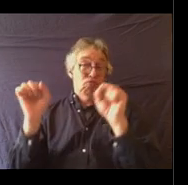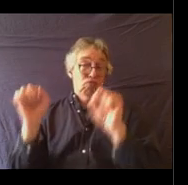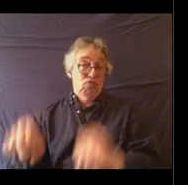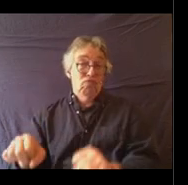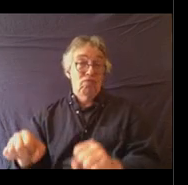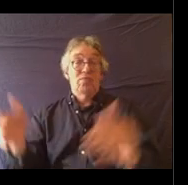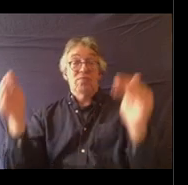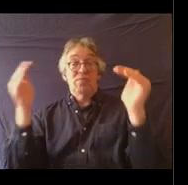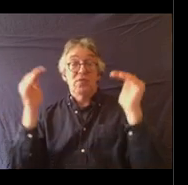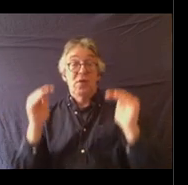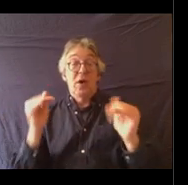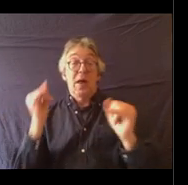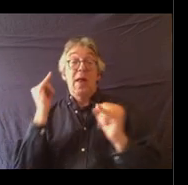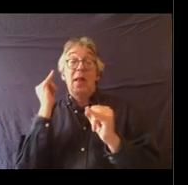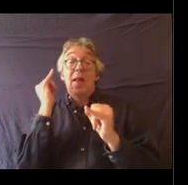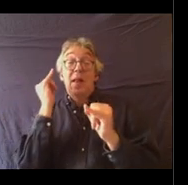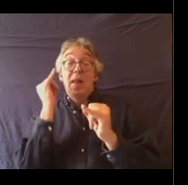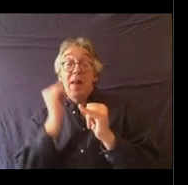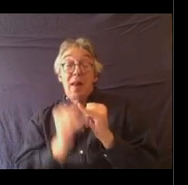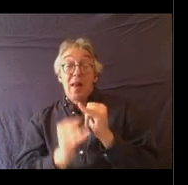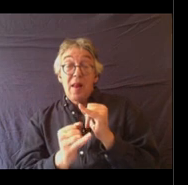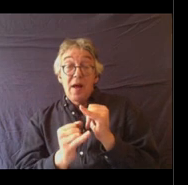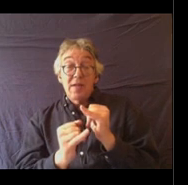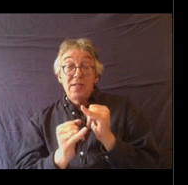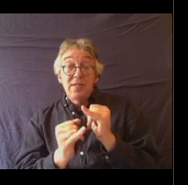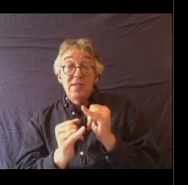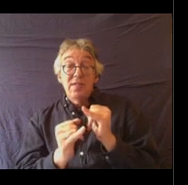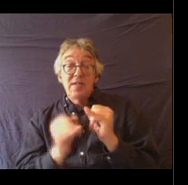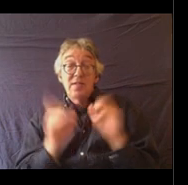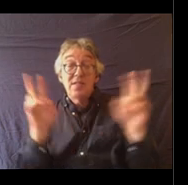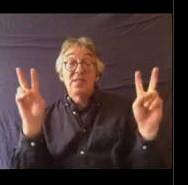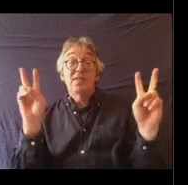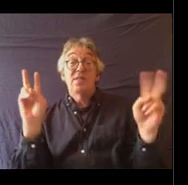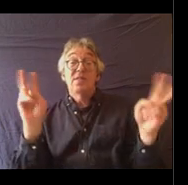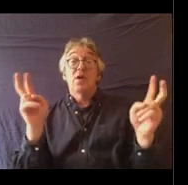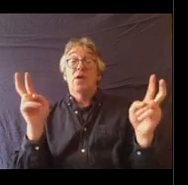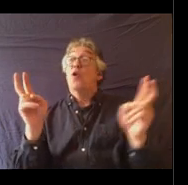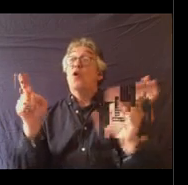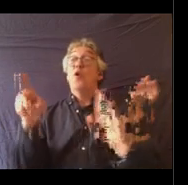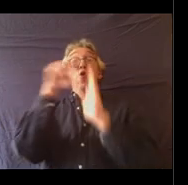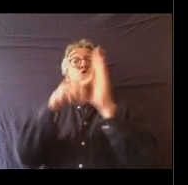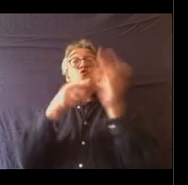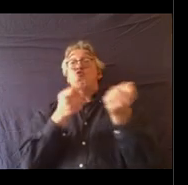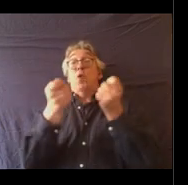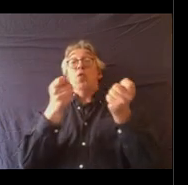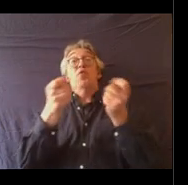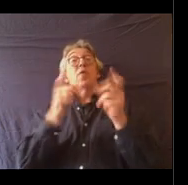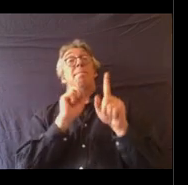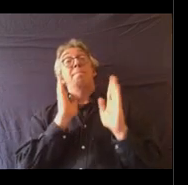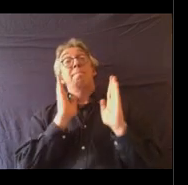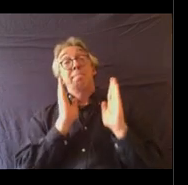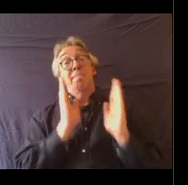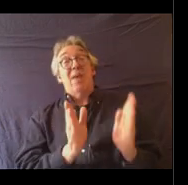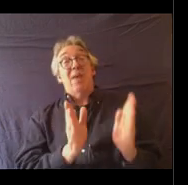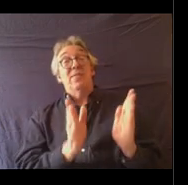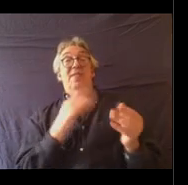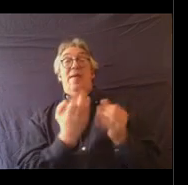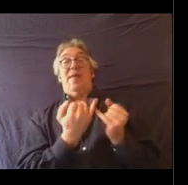important last thing, it is that the independence of the regulators got really reinforced, which of course